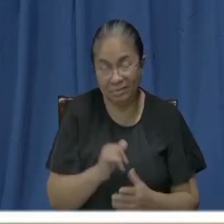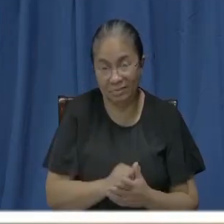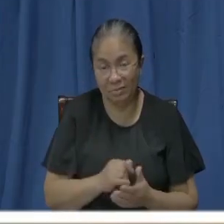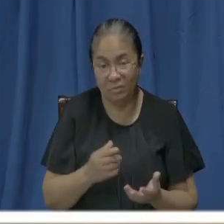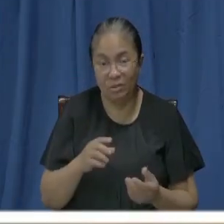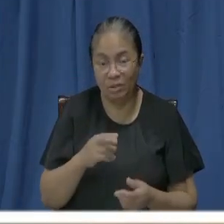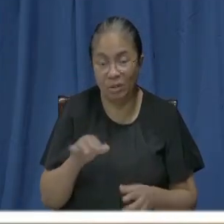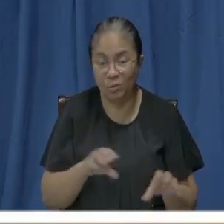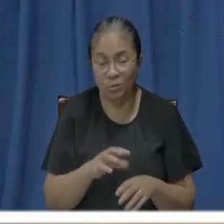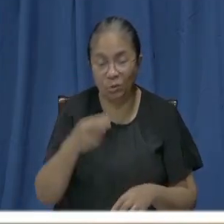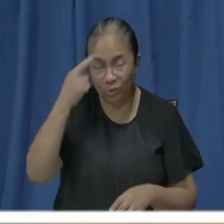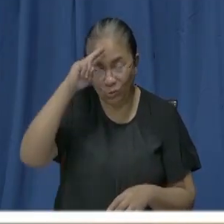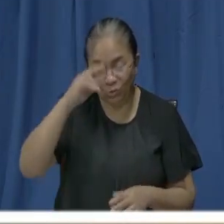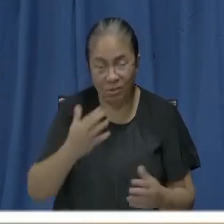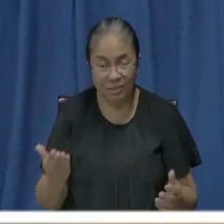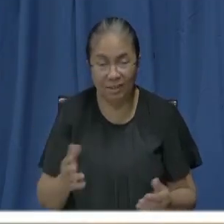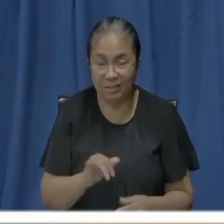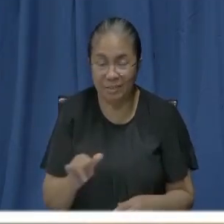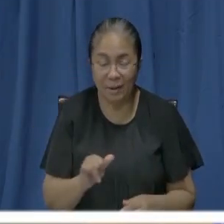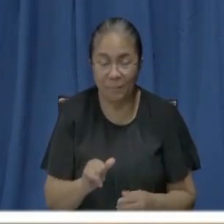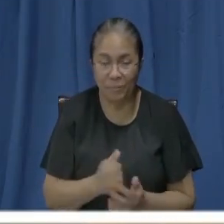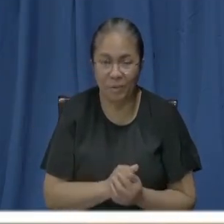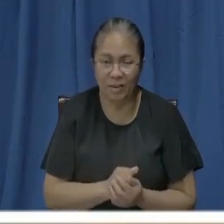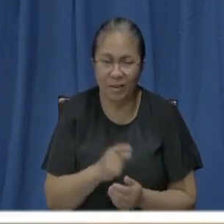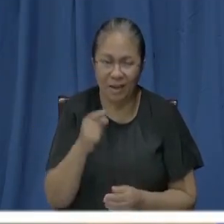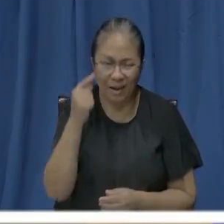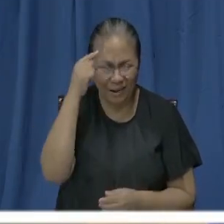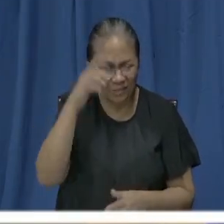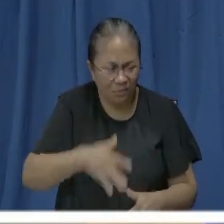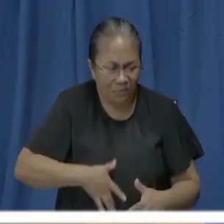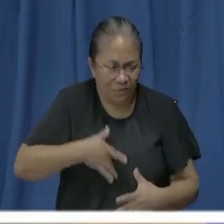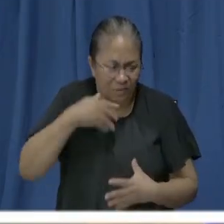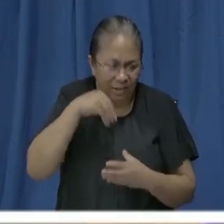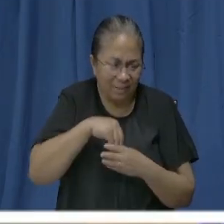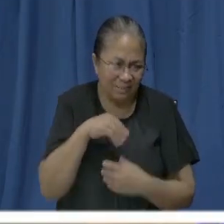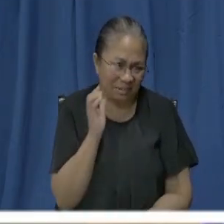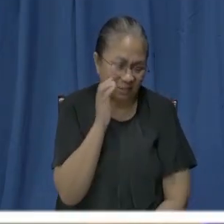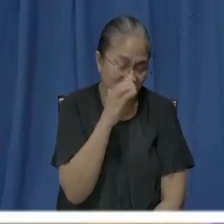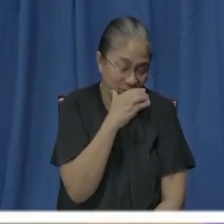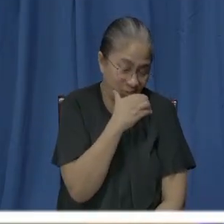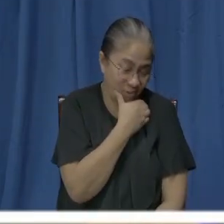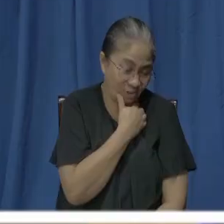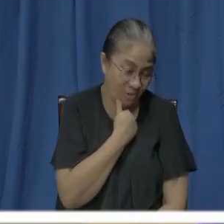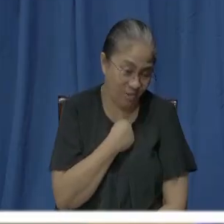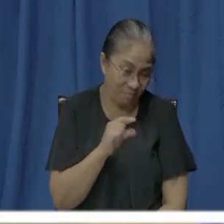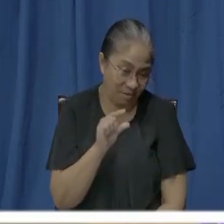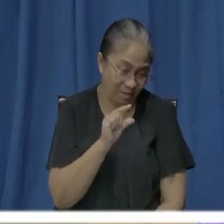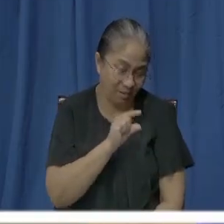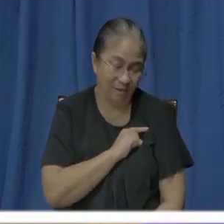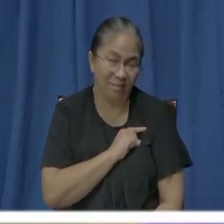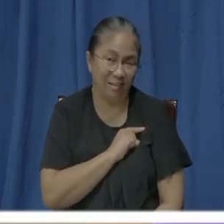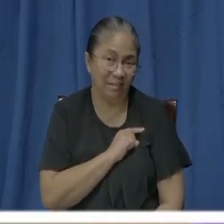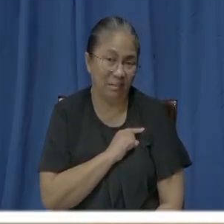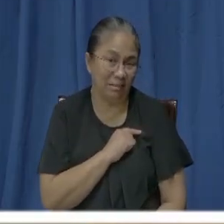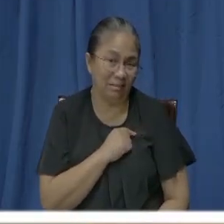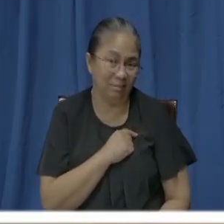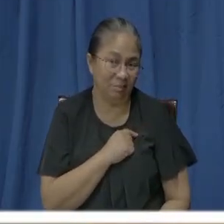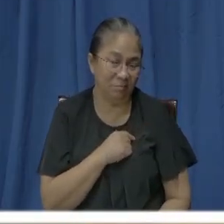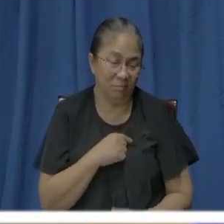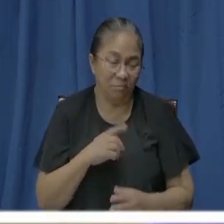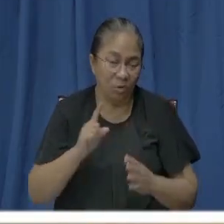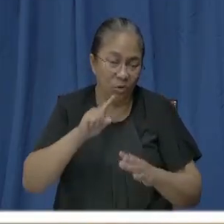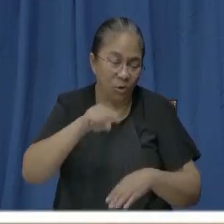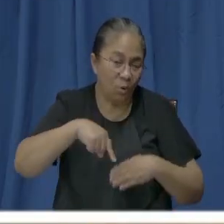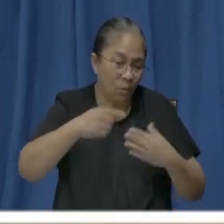and really turn yourself inside out in shame and in guilt, and no mind you went to confession